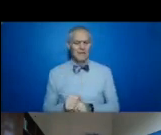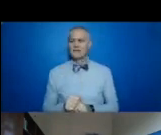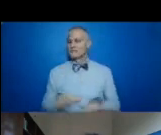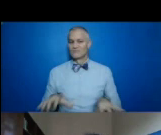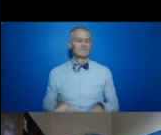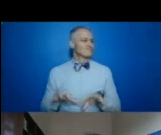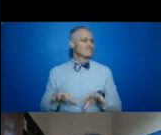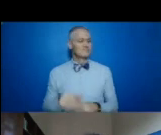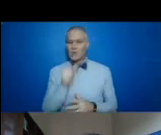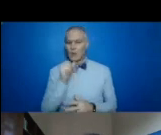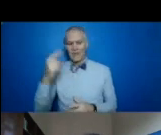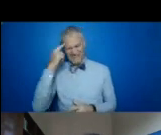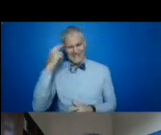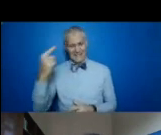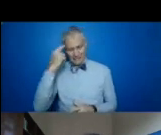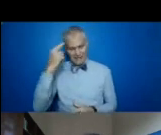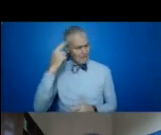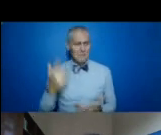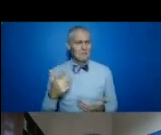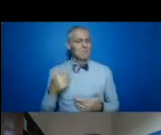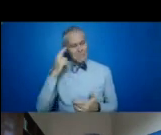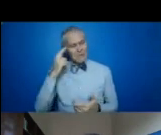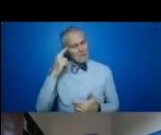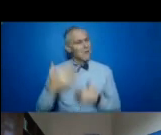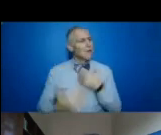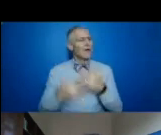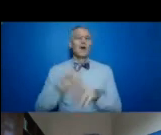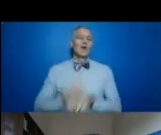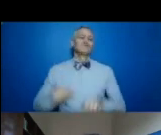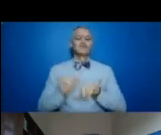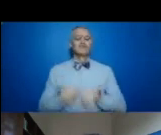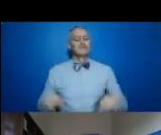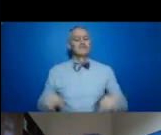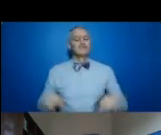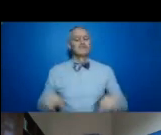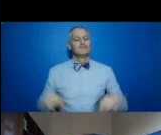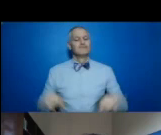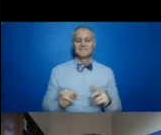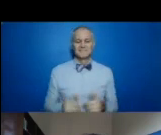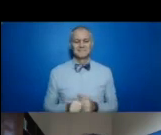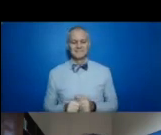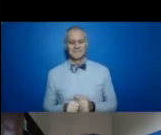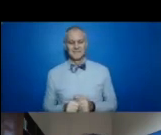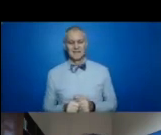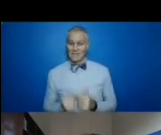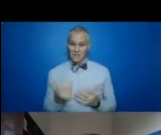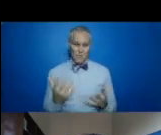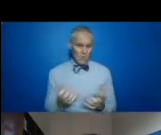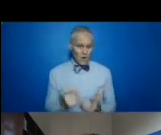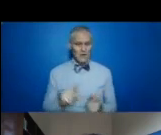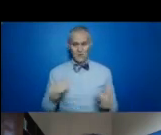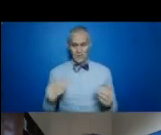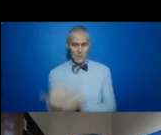We don't think through it every time, every day. We make certain decisions and they become routinized. If you want to do something